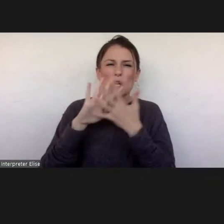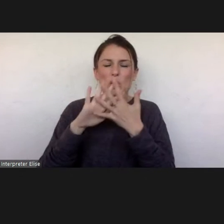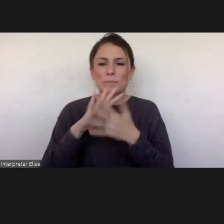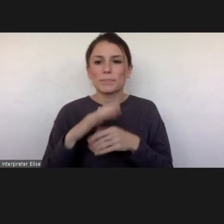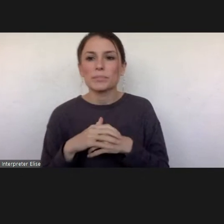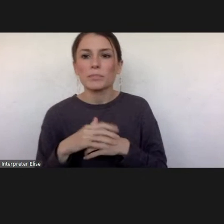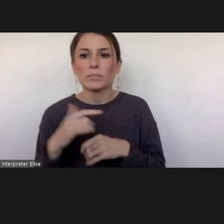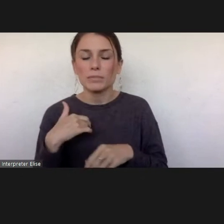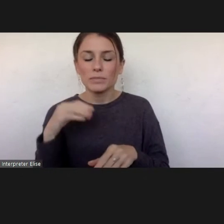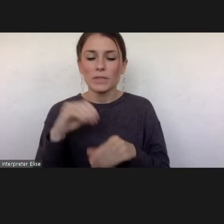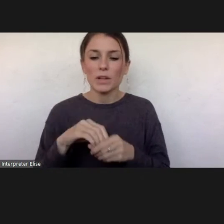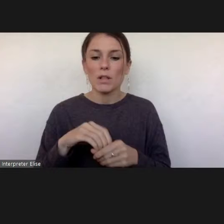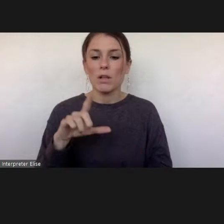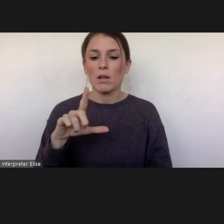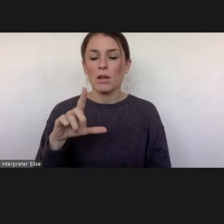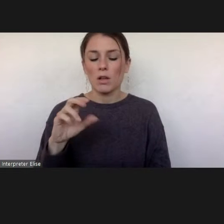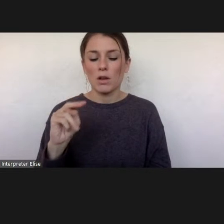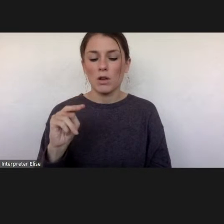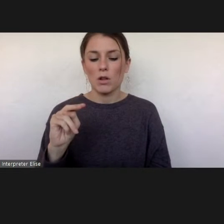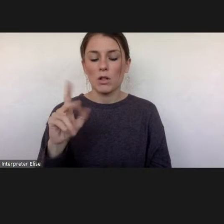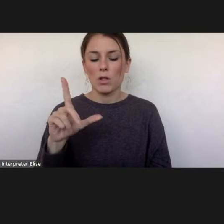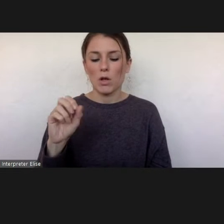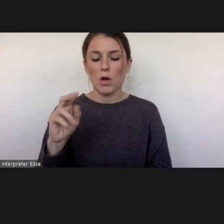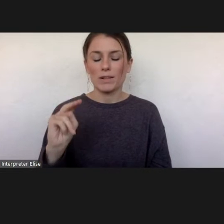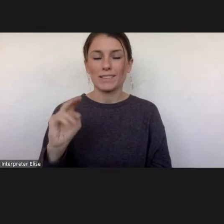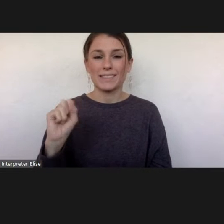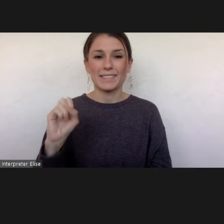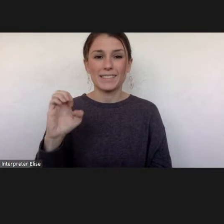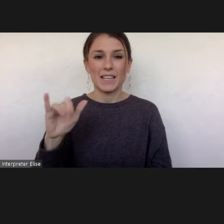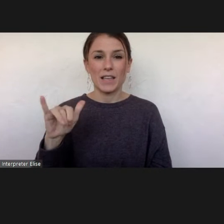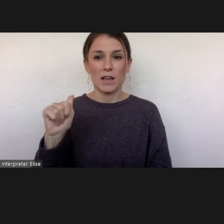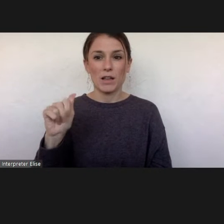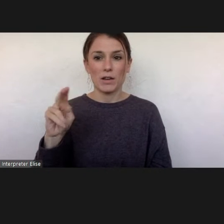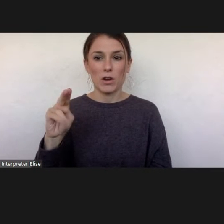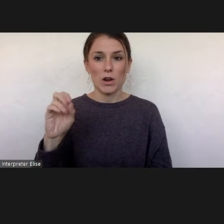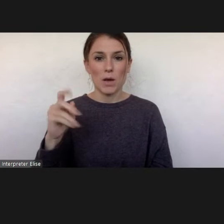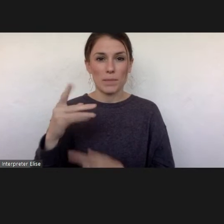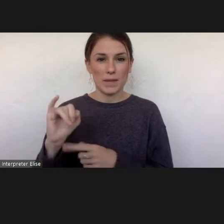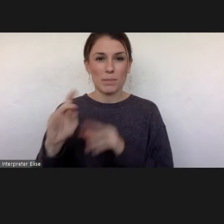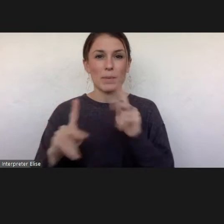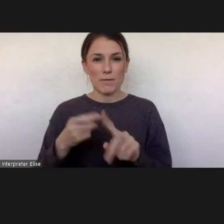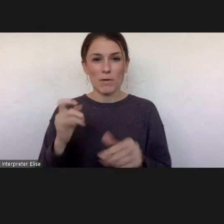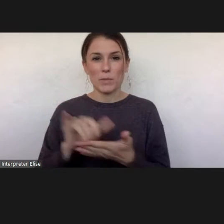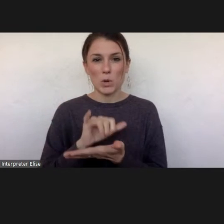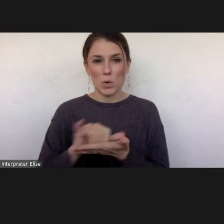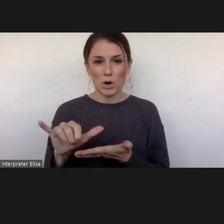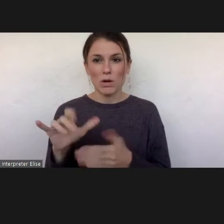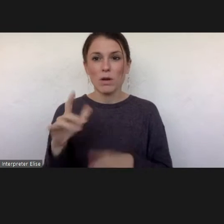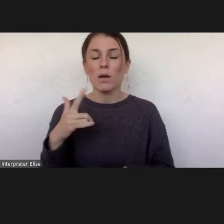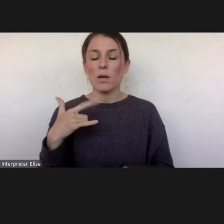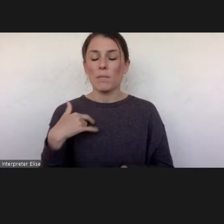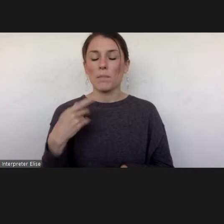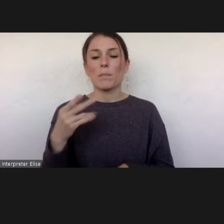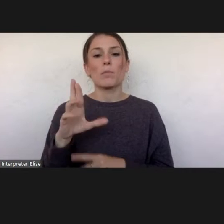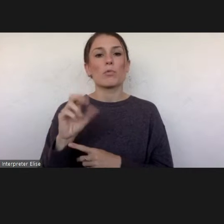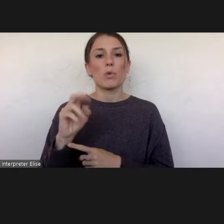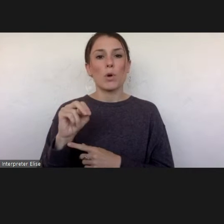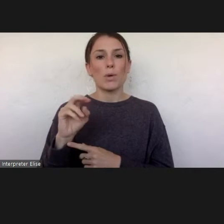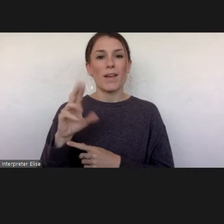Munsee Lenape people of Fort Greene, Brooklyn, New York. My pronouns are she, her, and